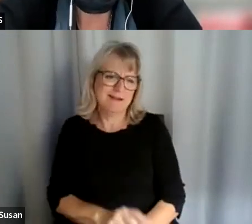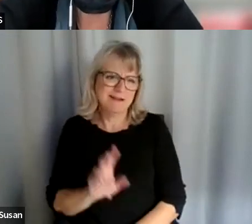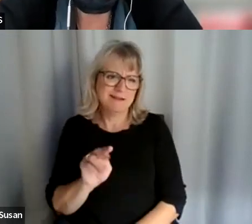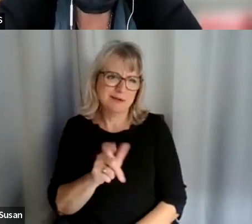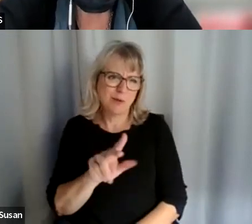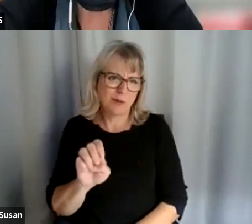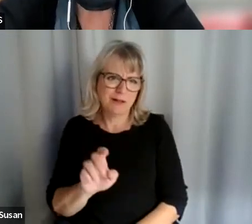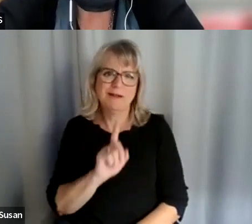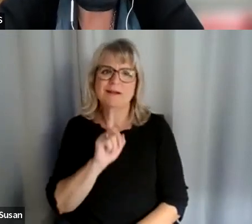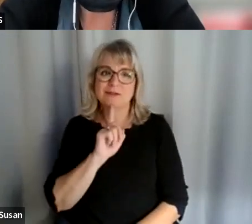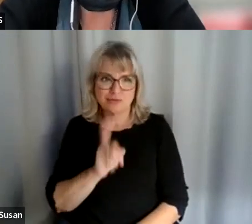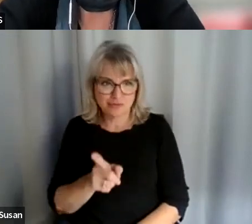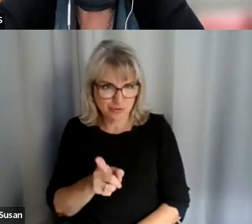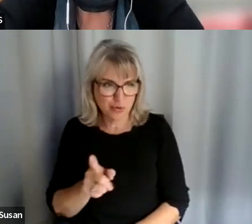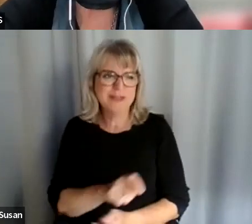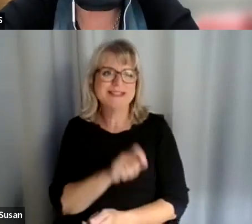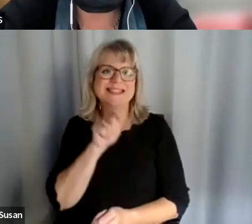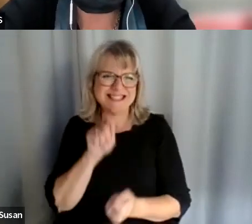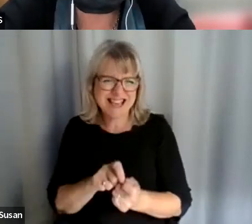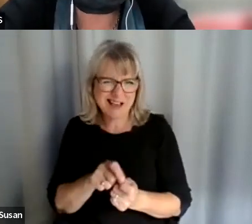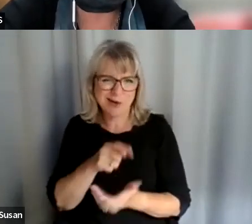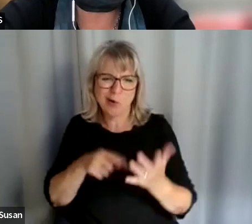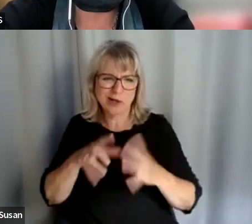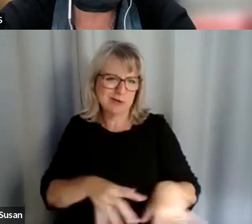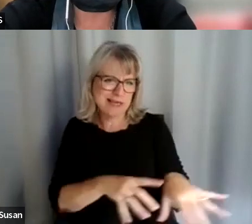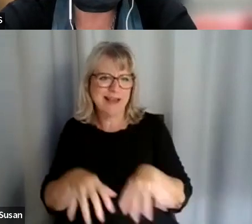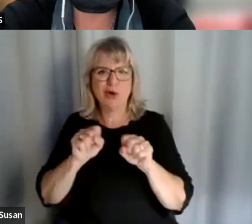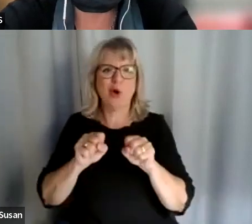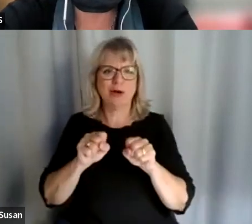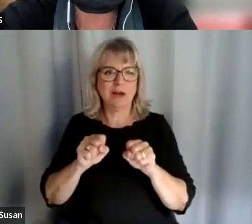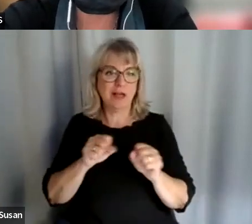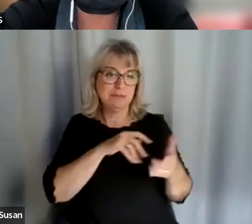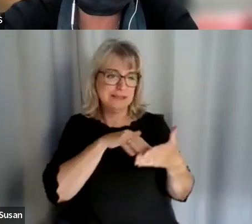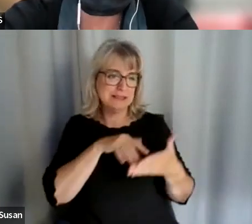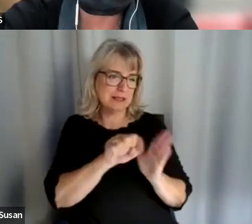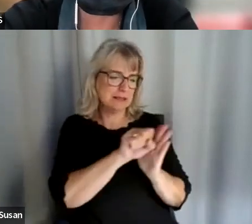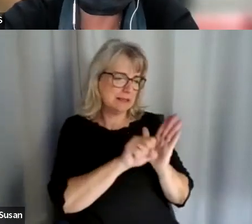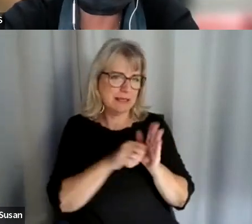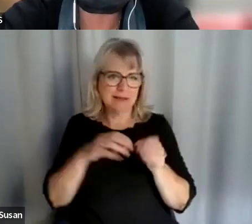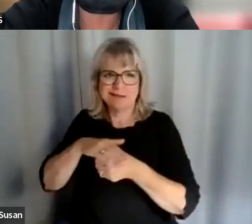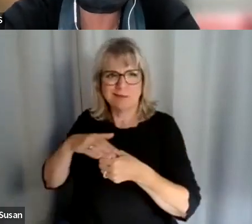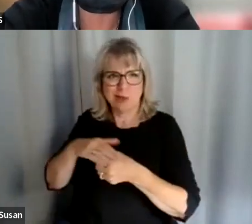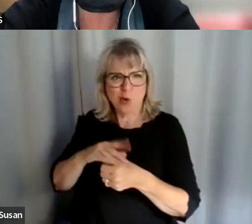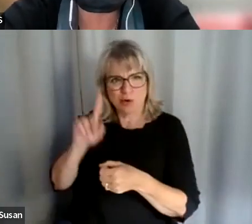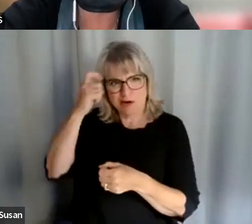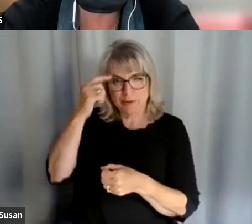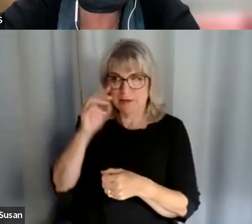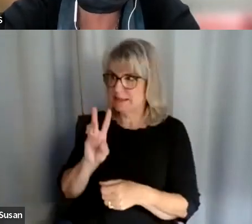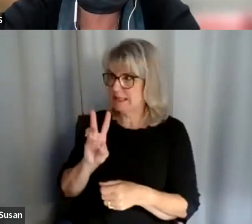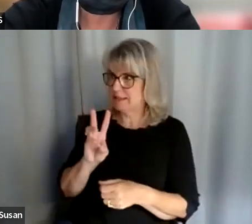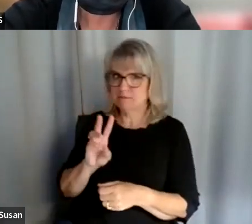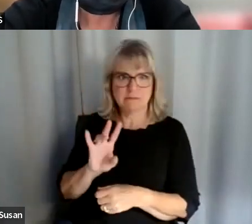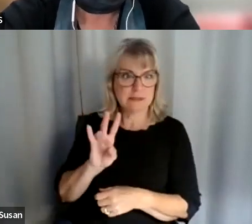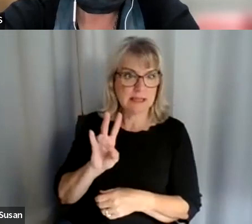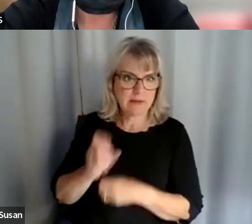It is exactly what you and Mark are taking on, because I've been studying these states and local governments for 6-7 years